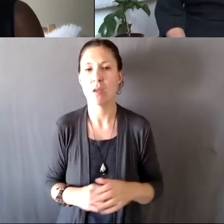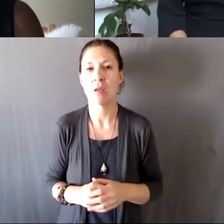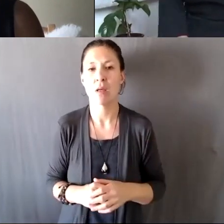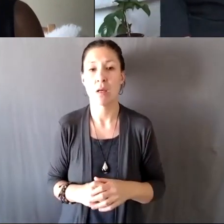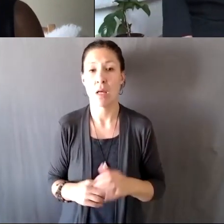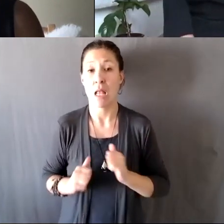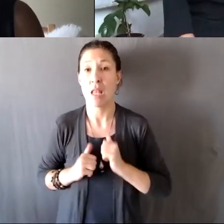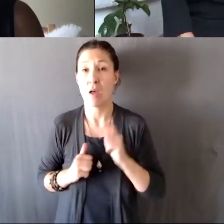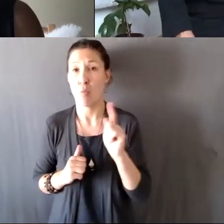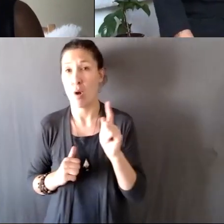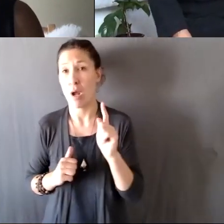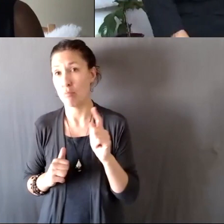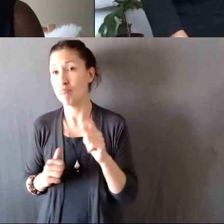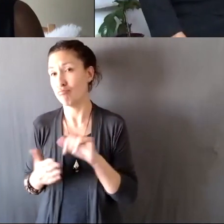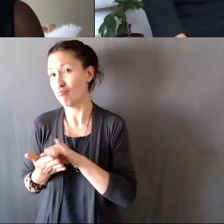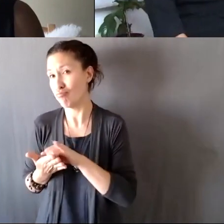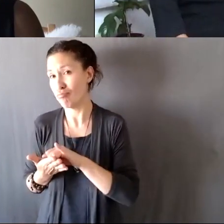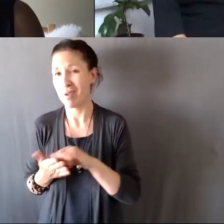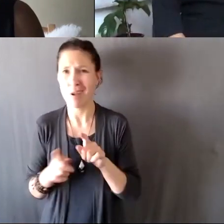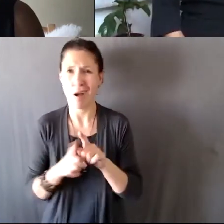and also Berlin.